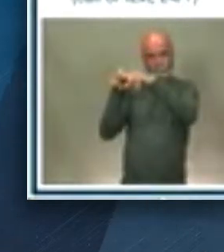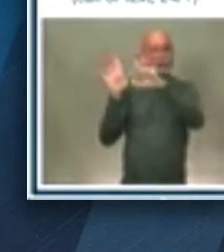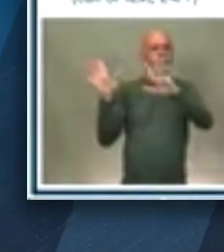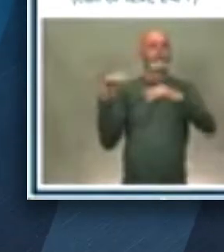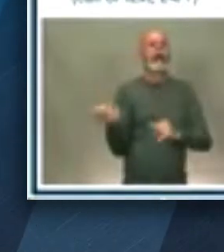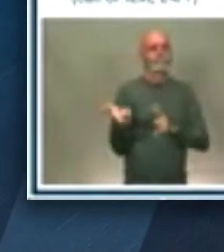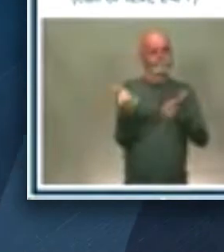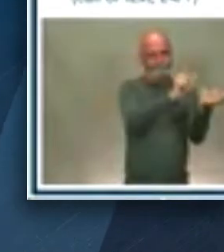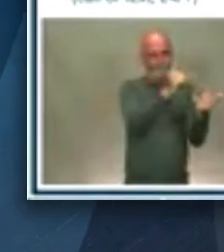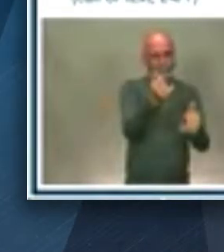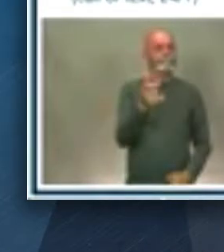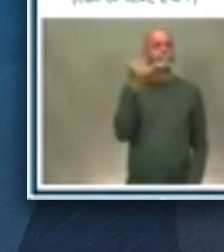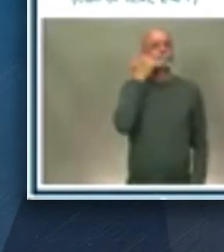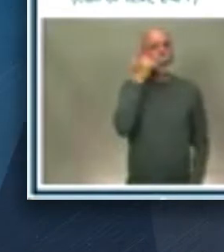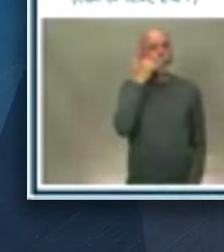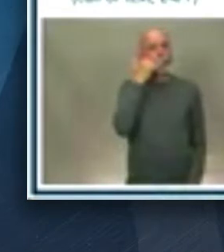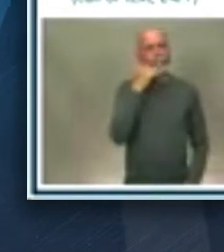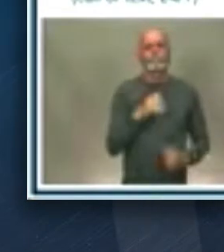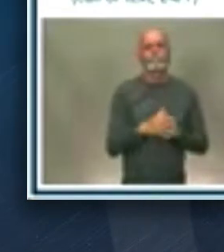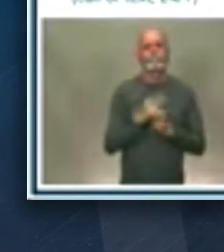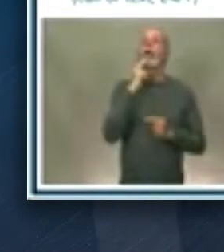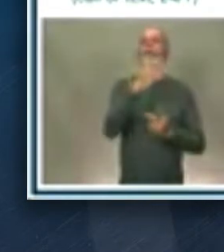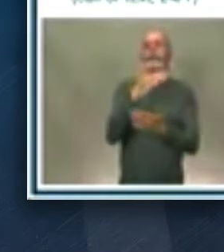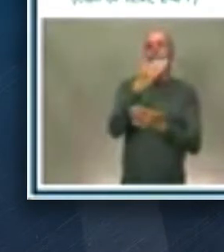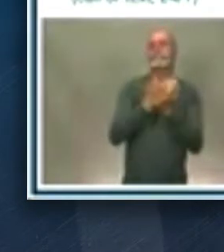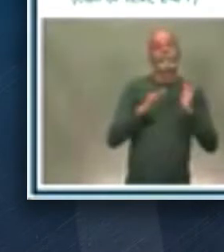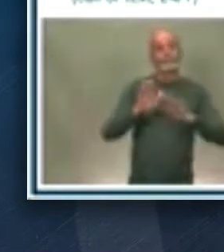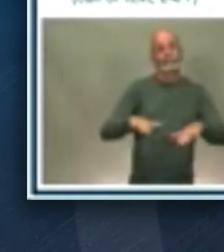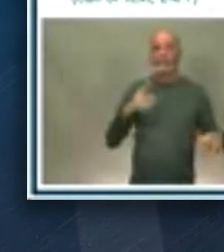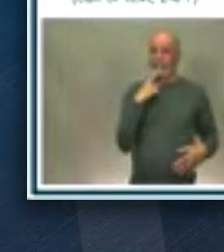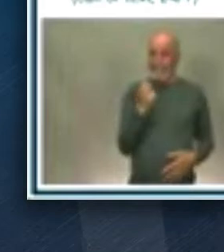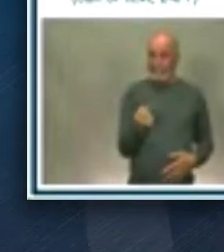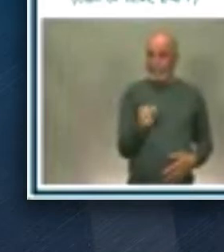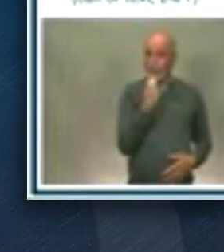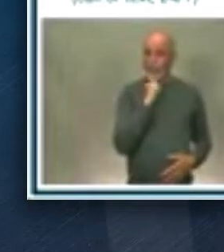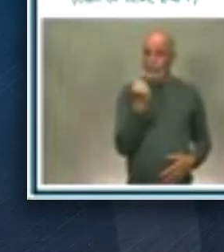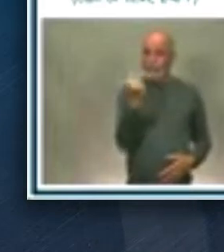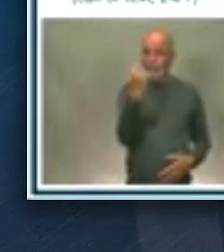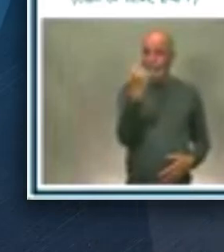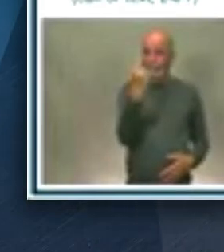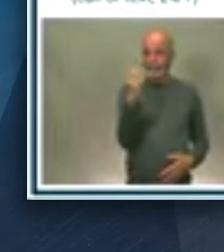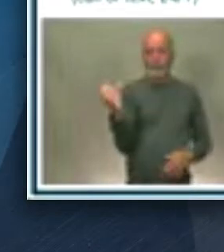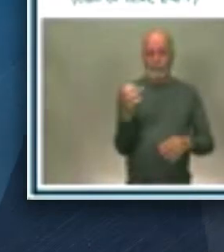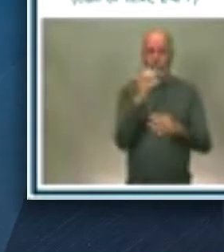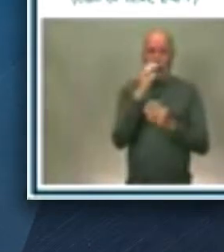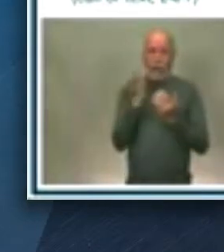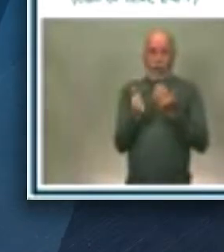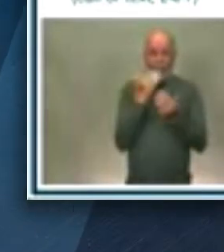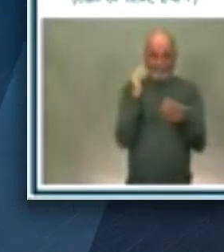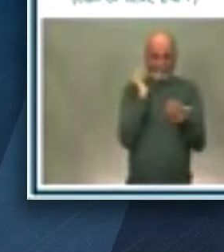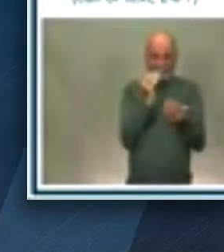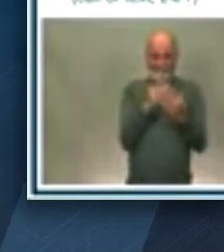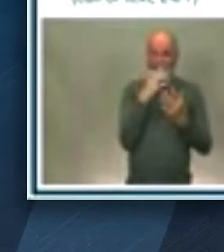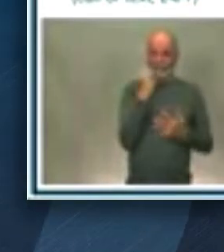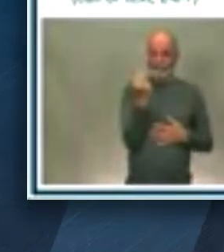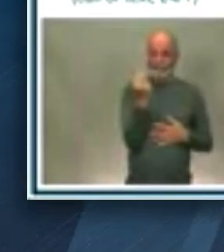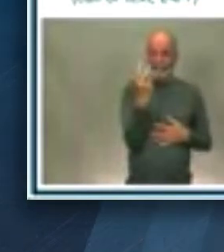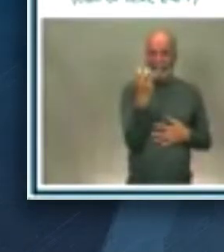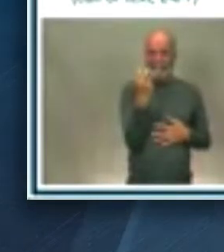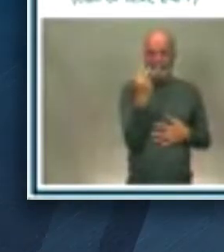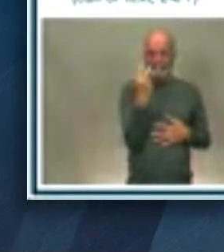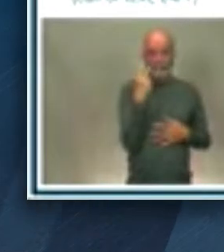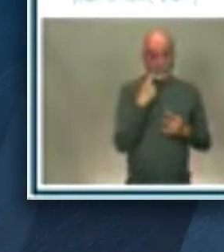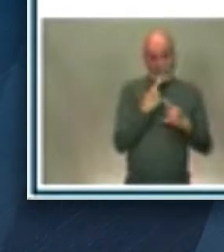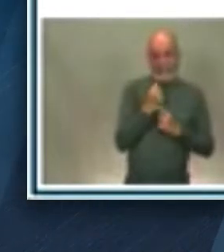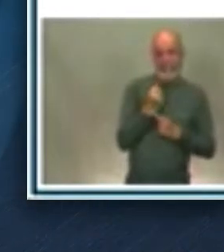There are some jurisdictions where kids who are 11 who are going into middle school, who are close to turning 12, are being allowed to be vaccinated before getting into